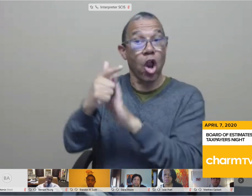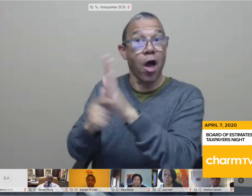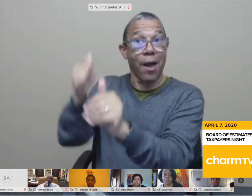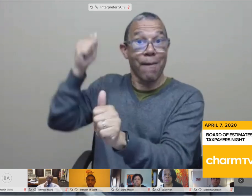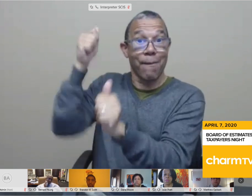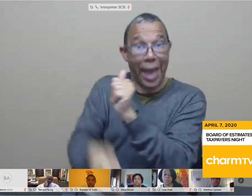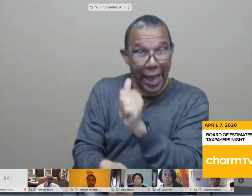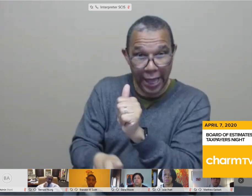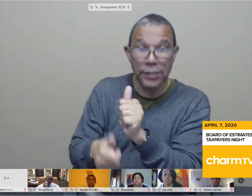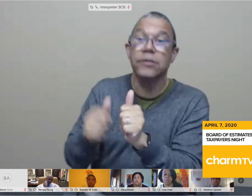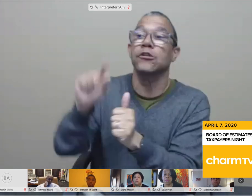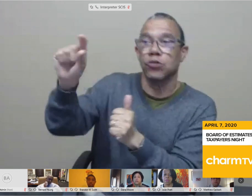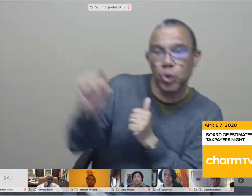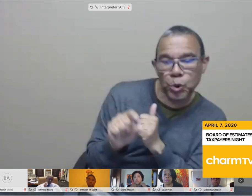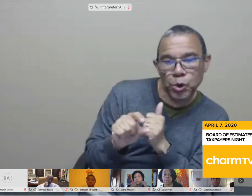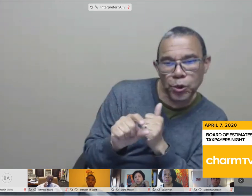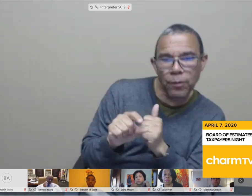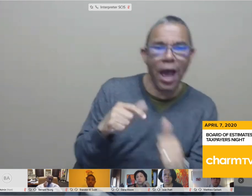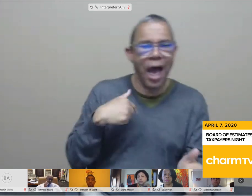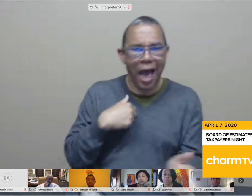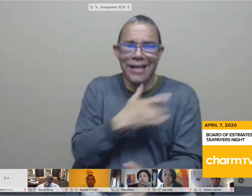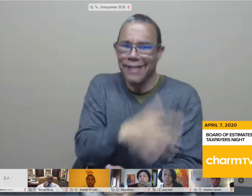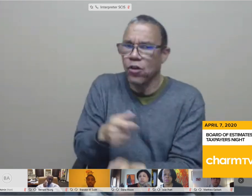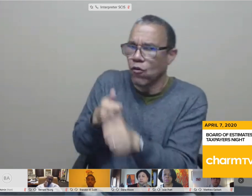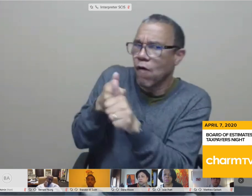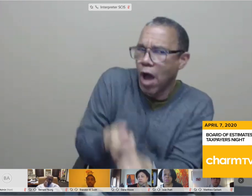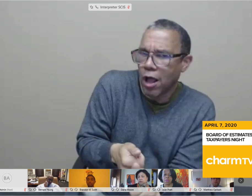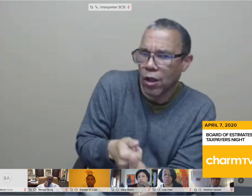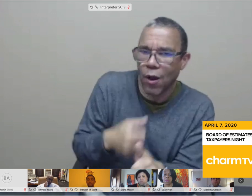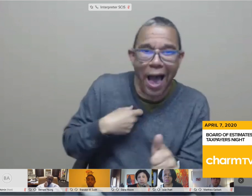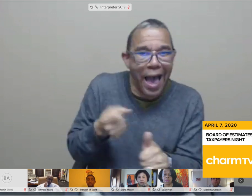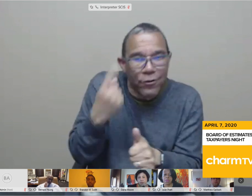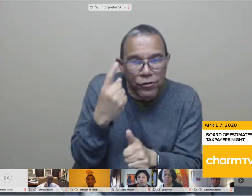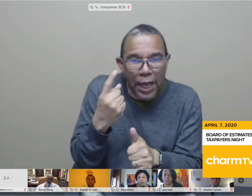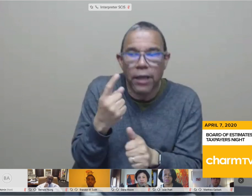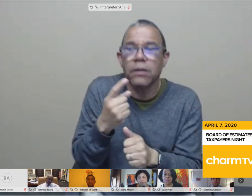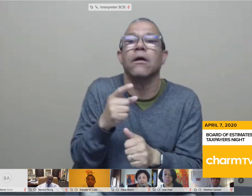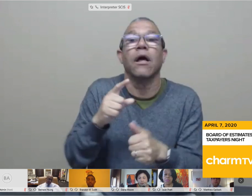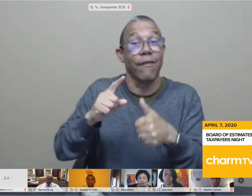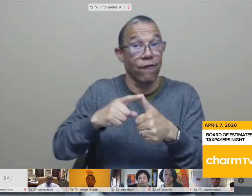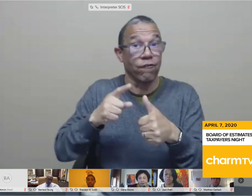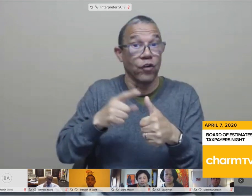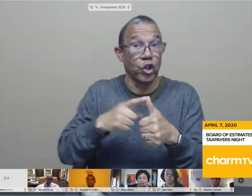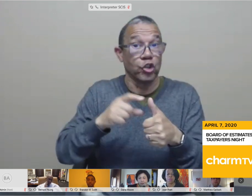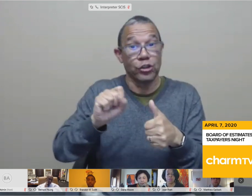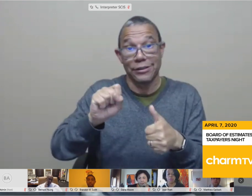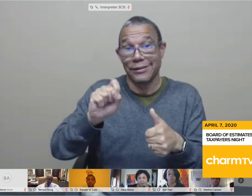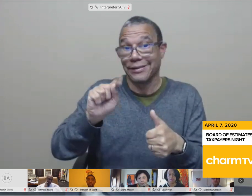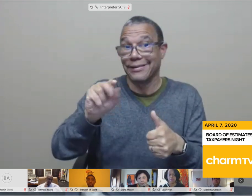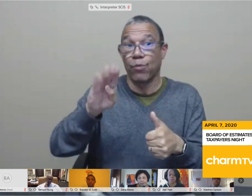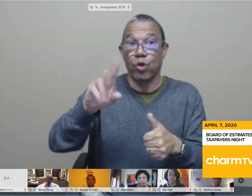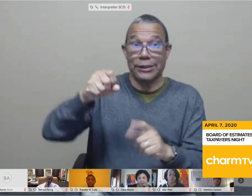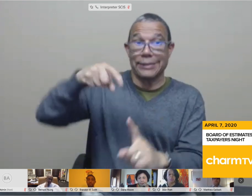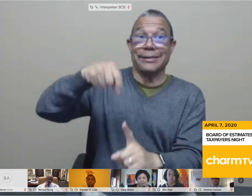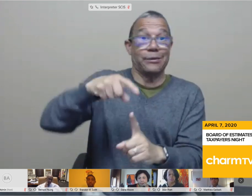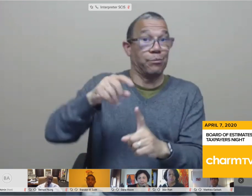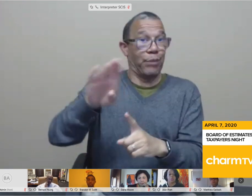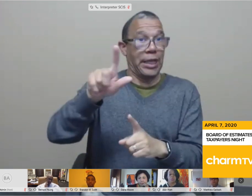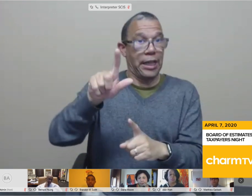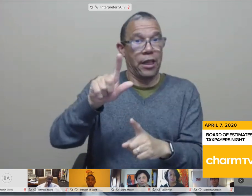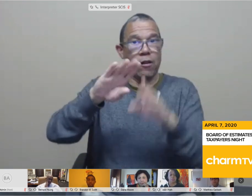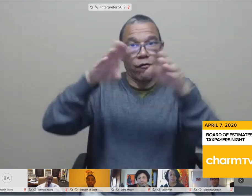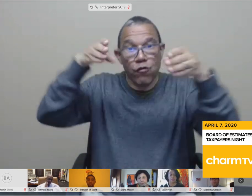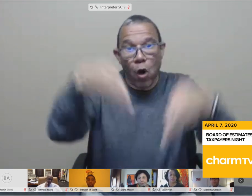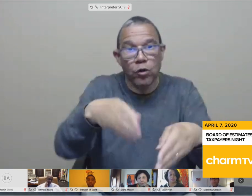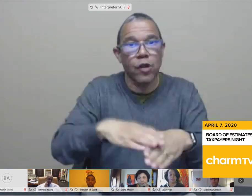My instinct from following this pretty closely is that the first stimulus bill, you know, I think for very good reason, focused on directly